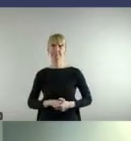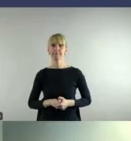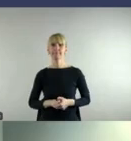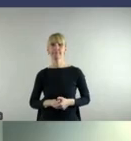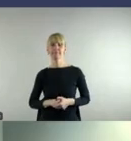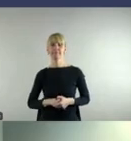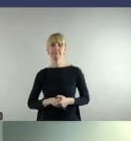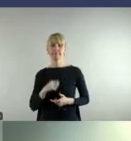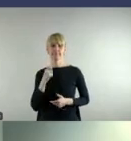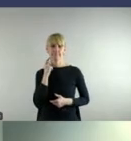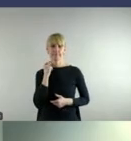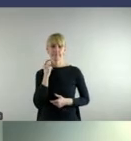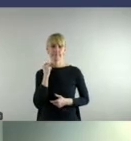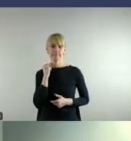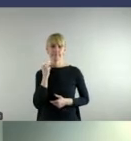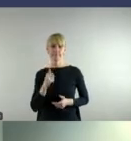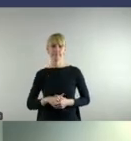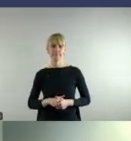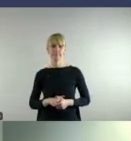Something's happening here. There we are.